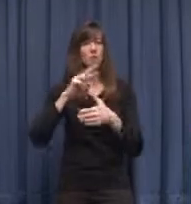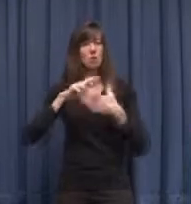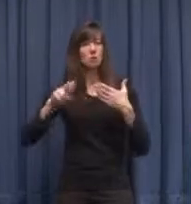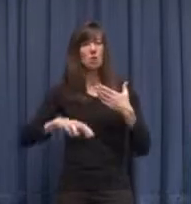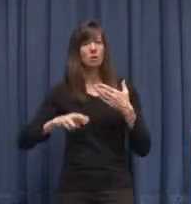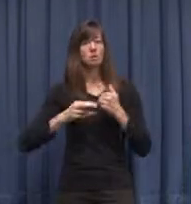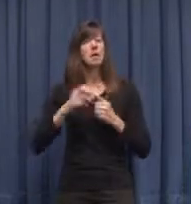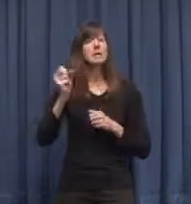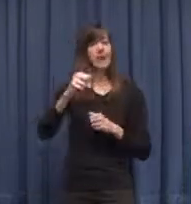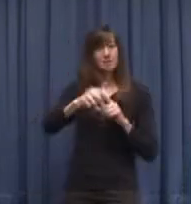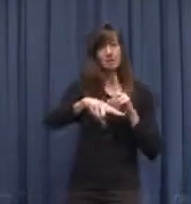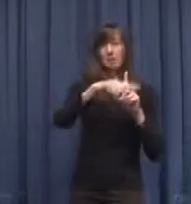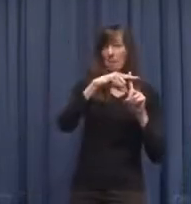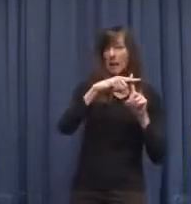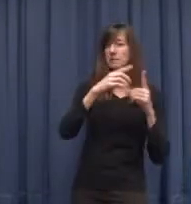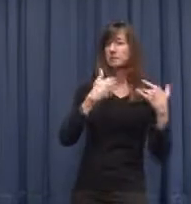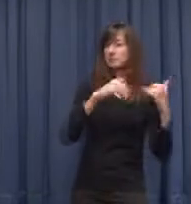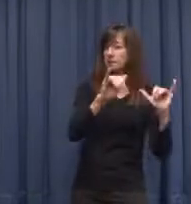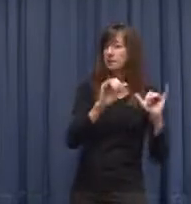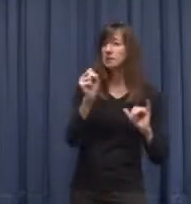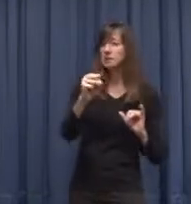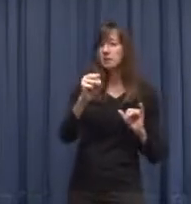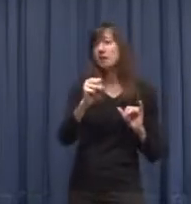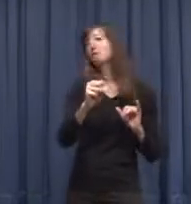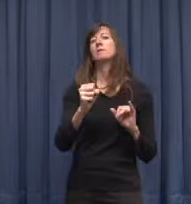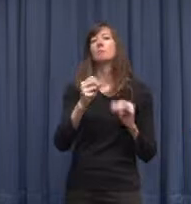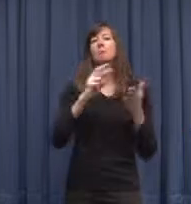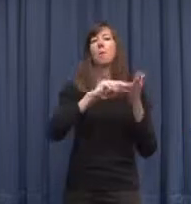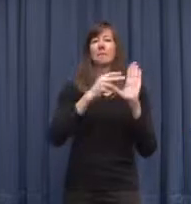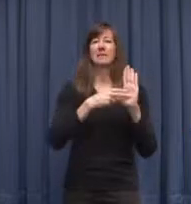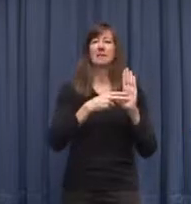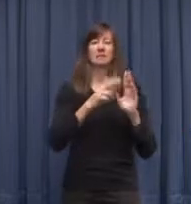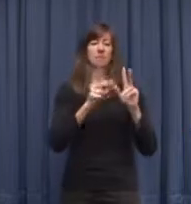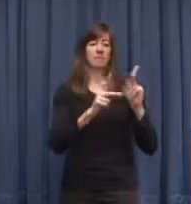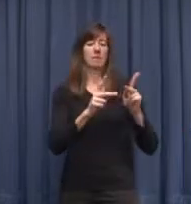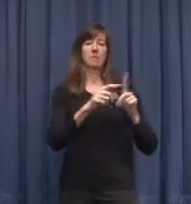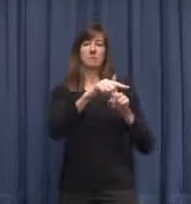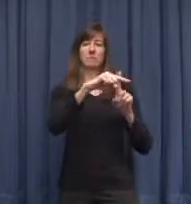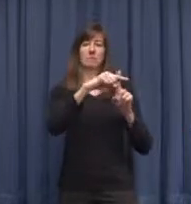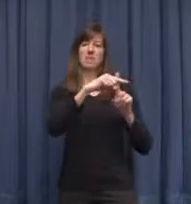positive. So these are absolutely individuals that are positive.